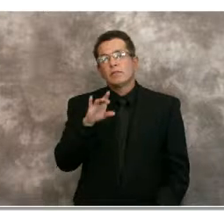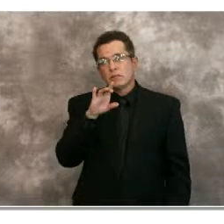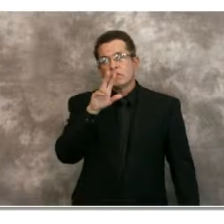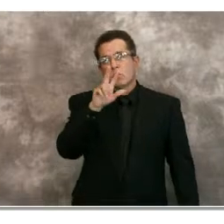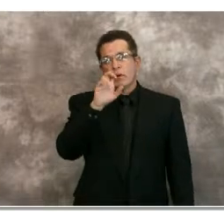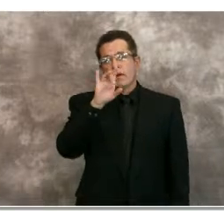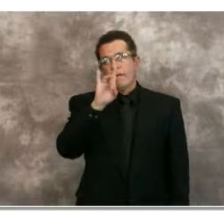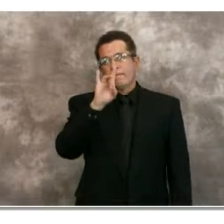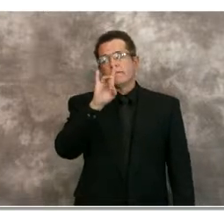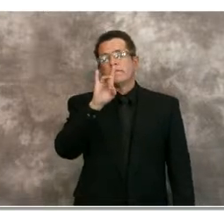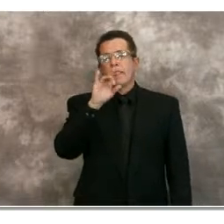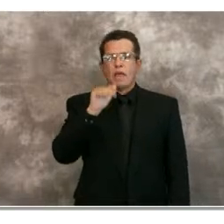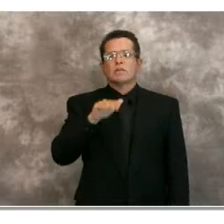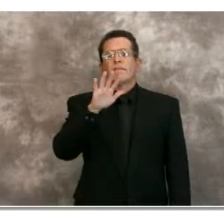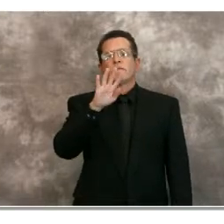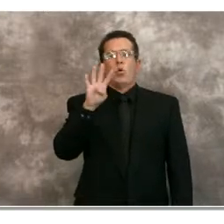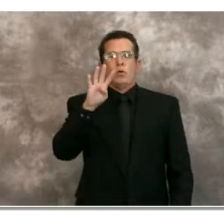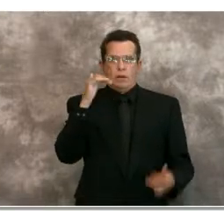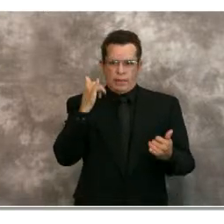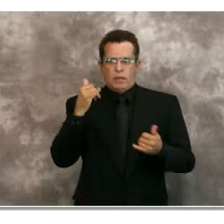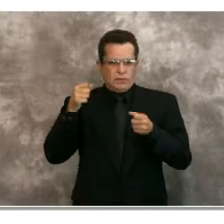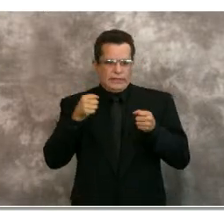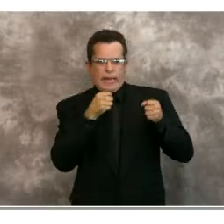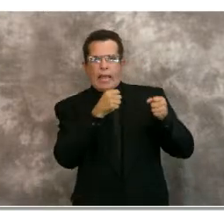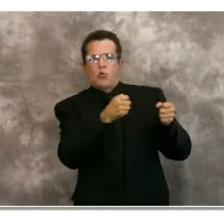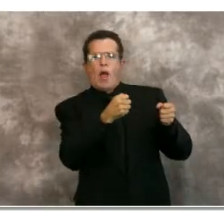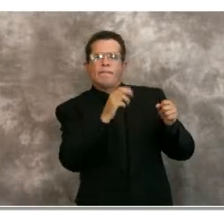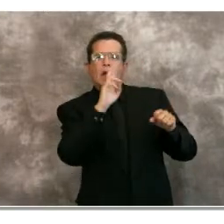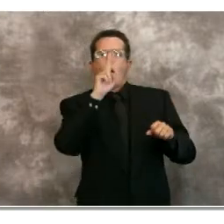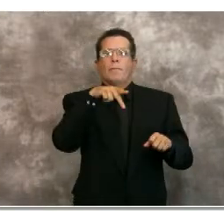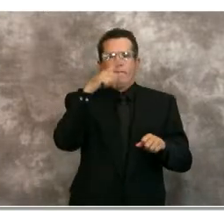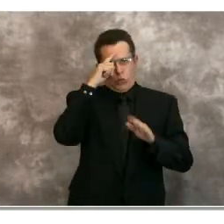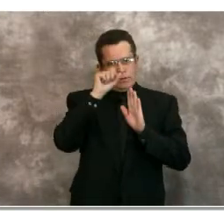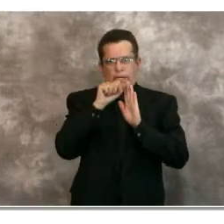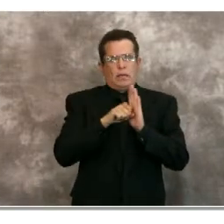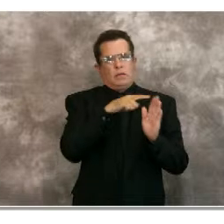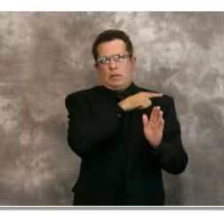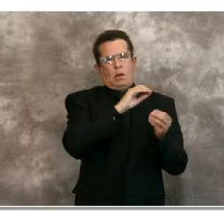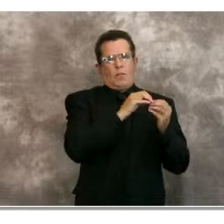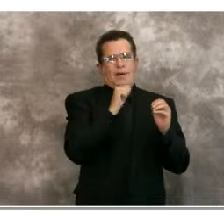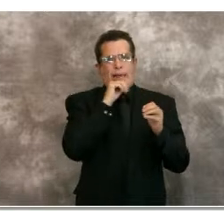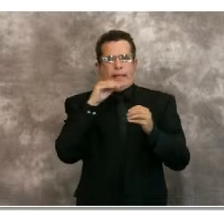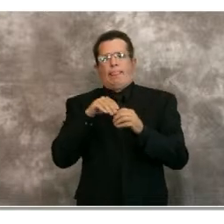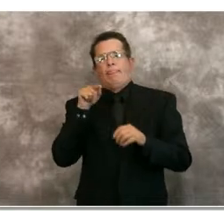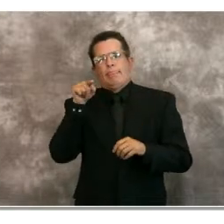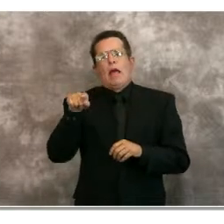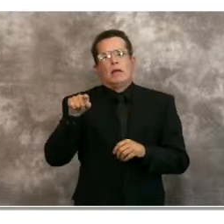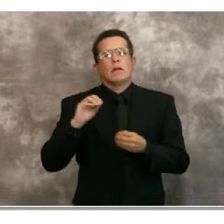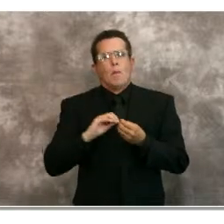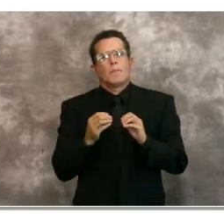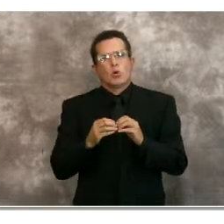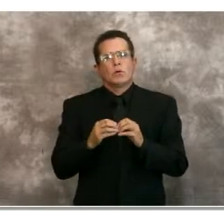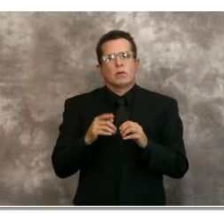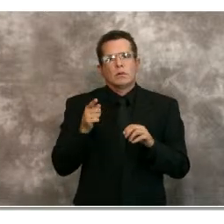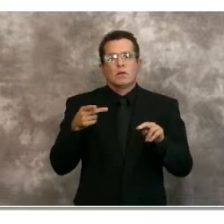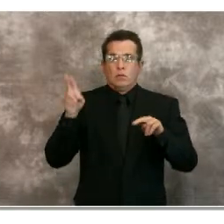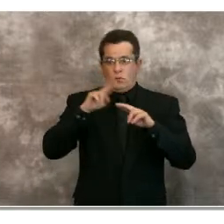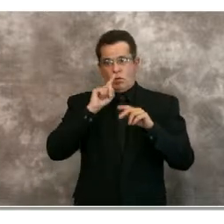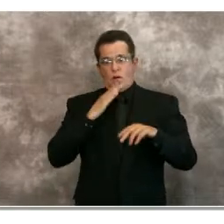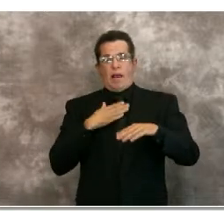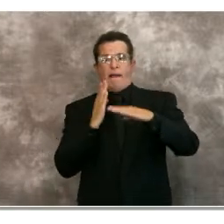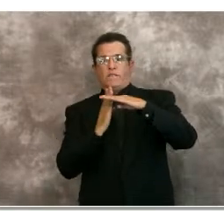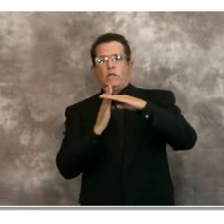state drive-up testing are not included in these test results. For an average